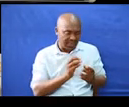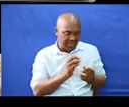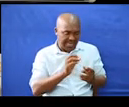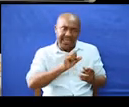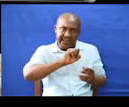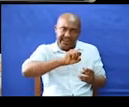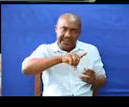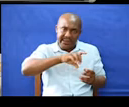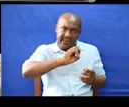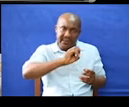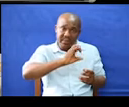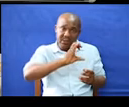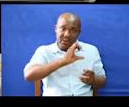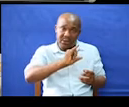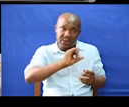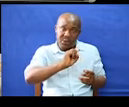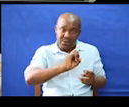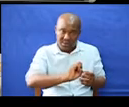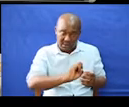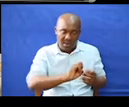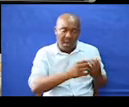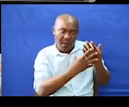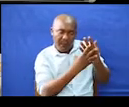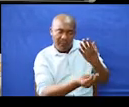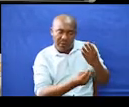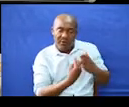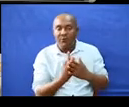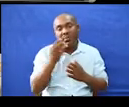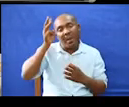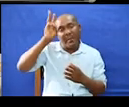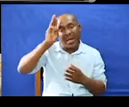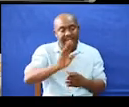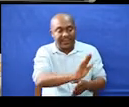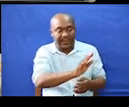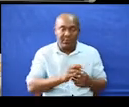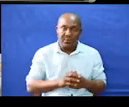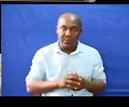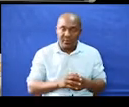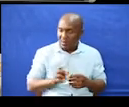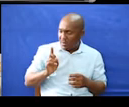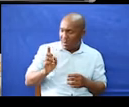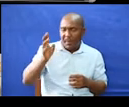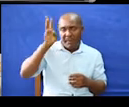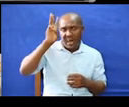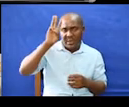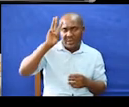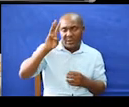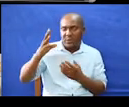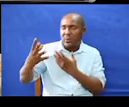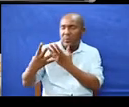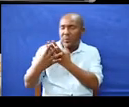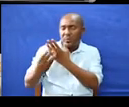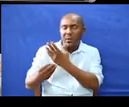characteristics from their parents, and those parents acquired those characteristics in the course